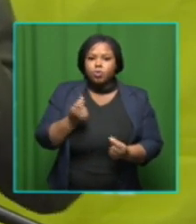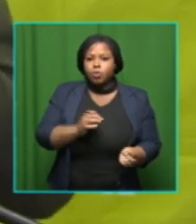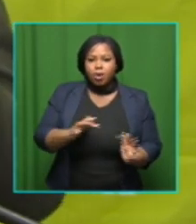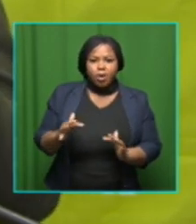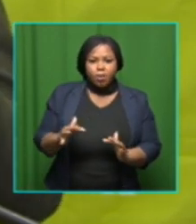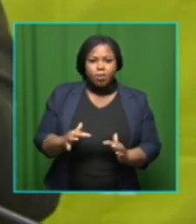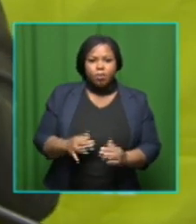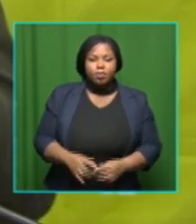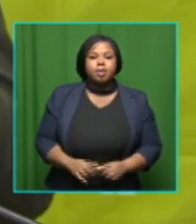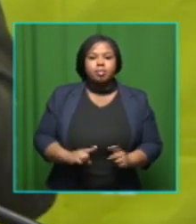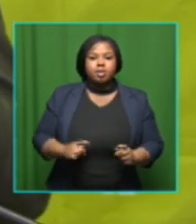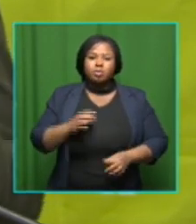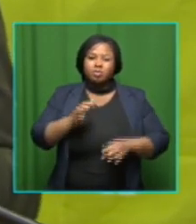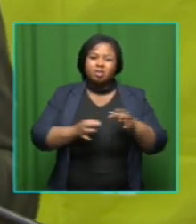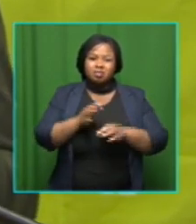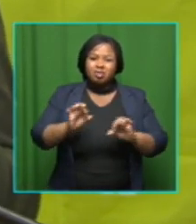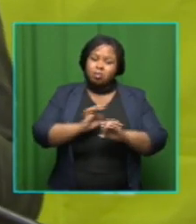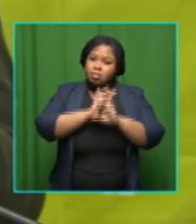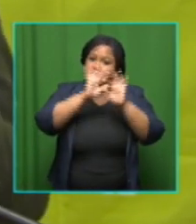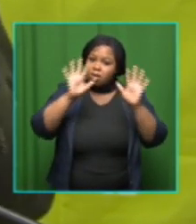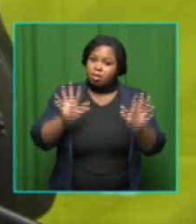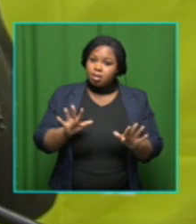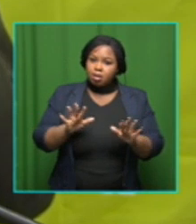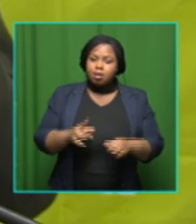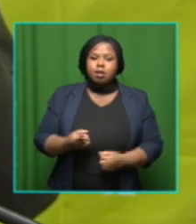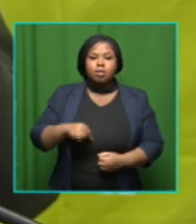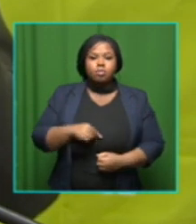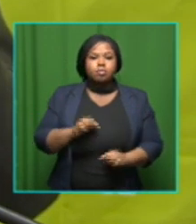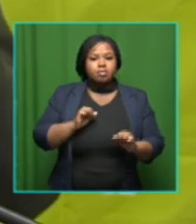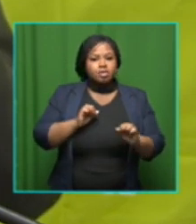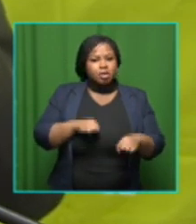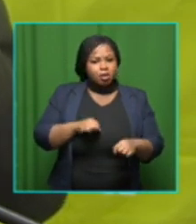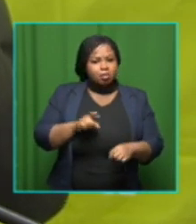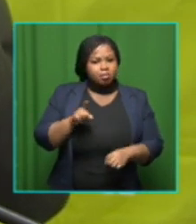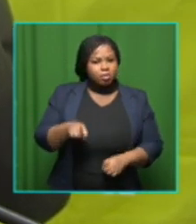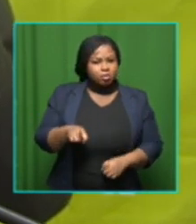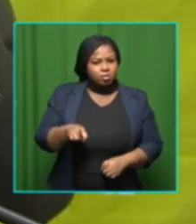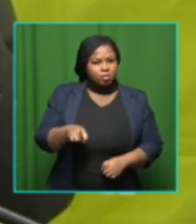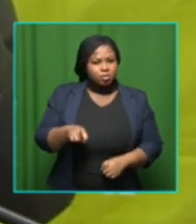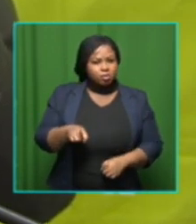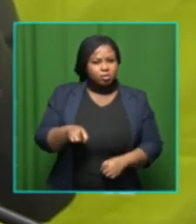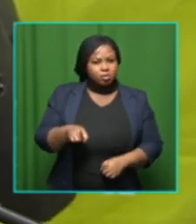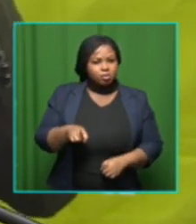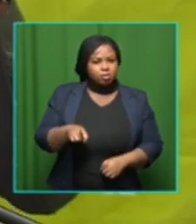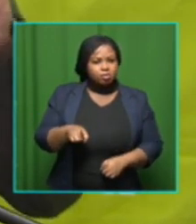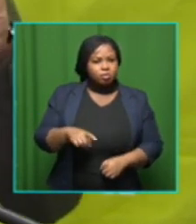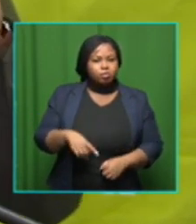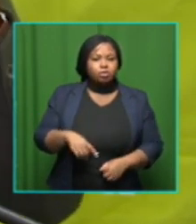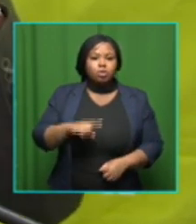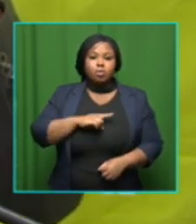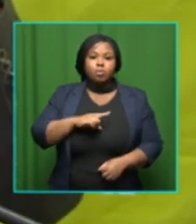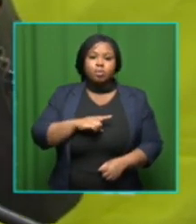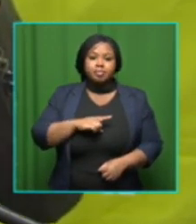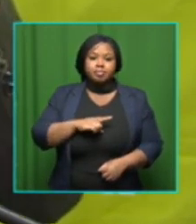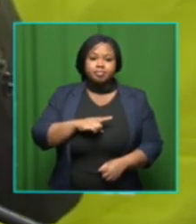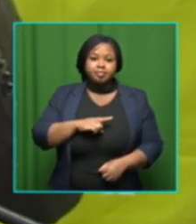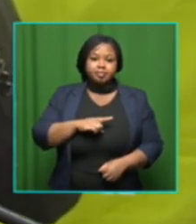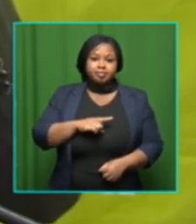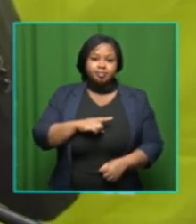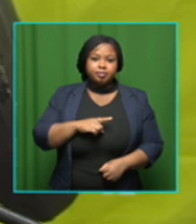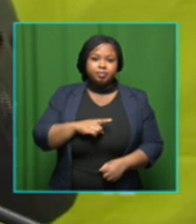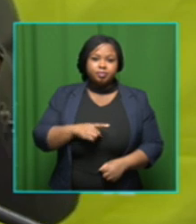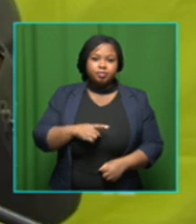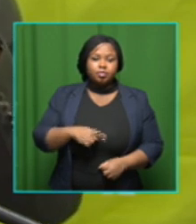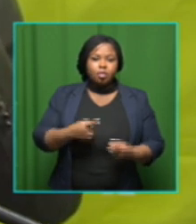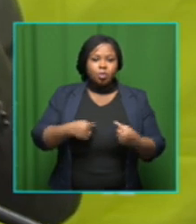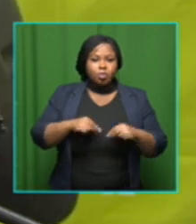clarify the whole thing to also agree that when we increase our sensitivity